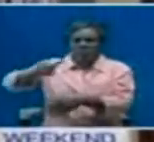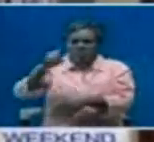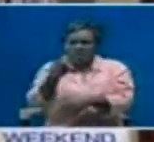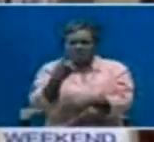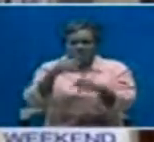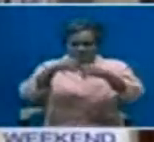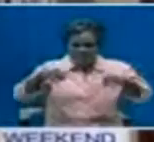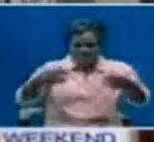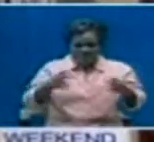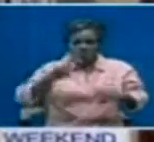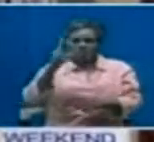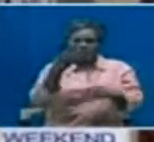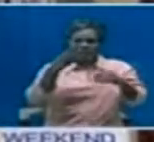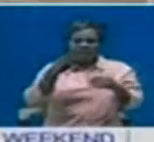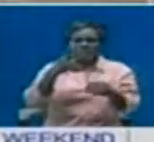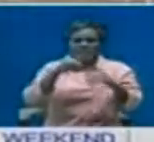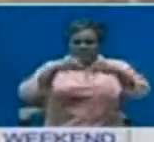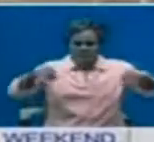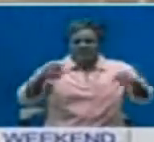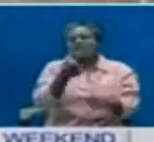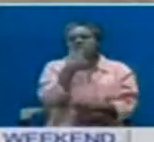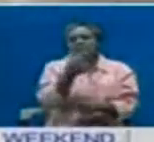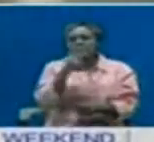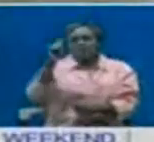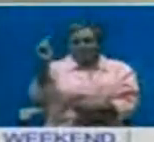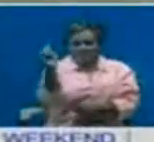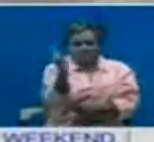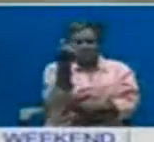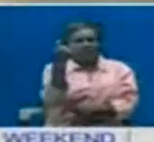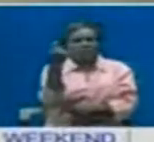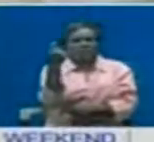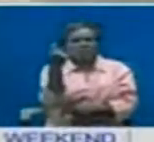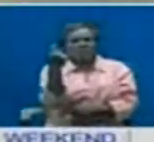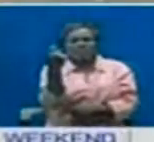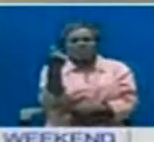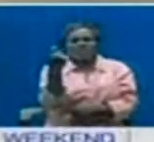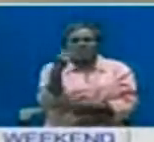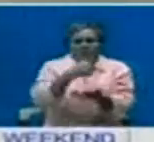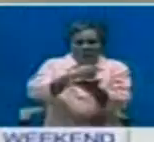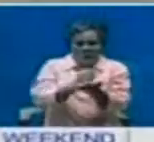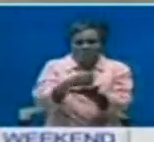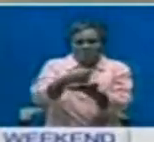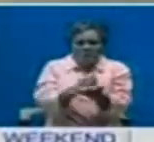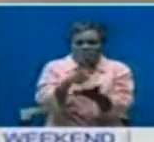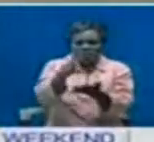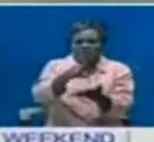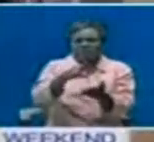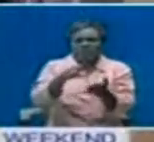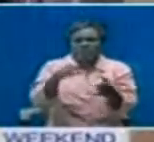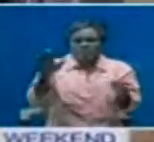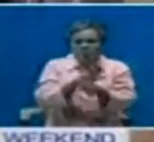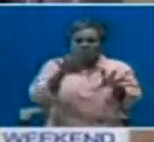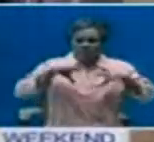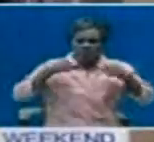first-line treatment to second-line treatment. Although in Kenya, the issue of herbal medicine has not been fully explored,